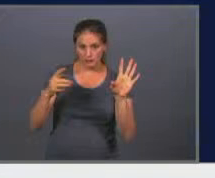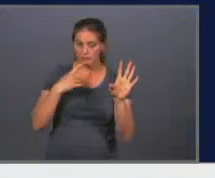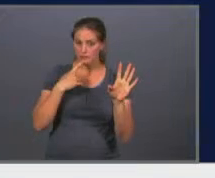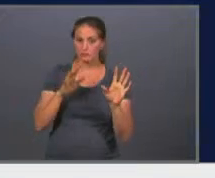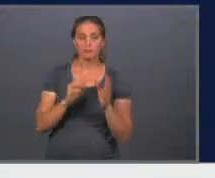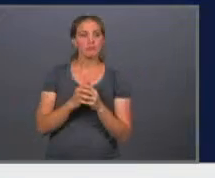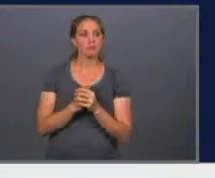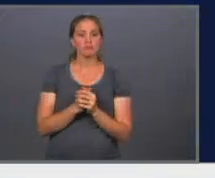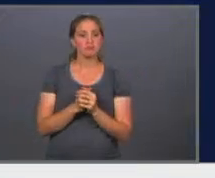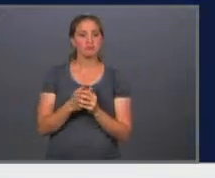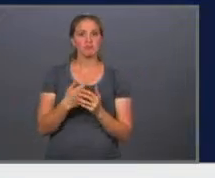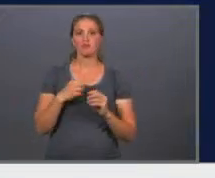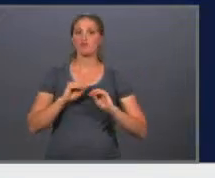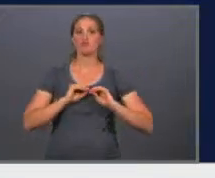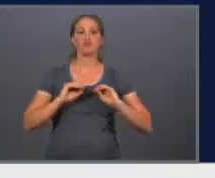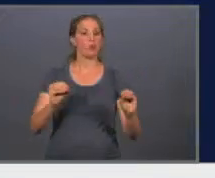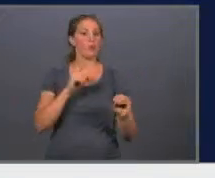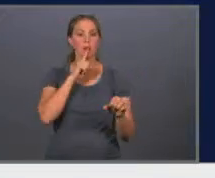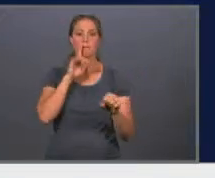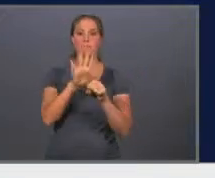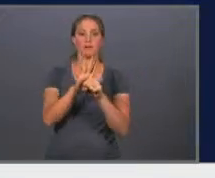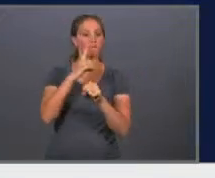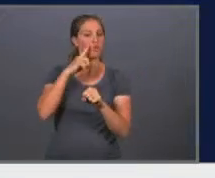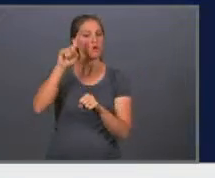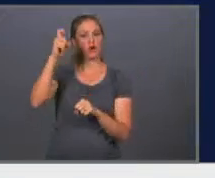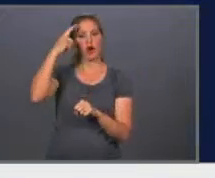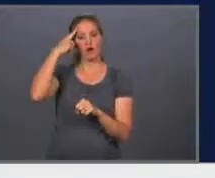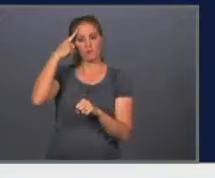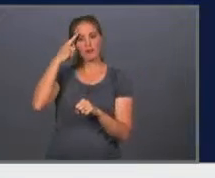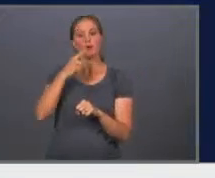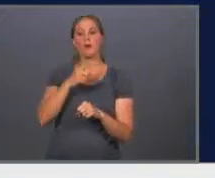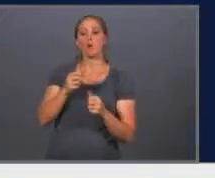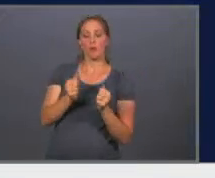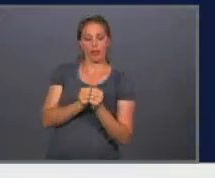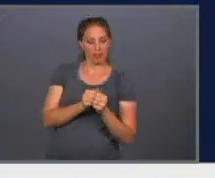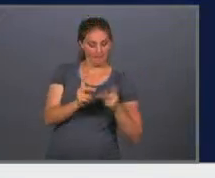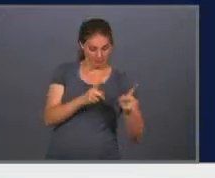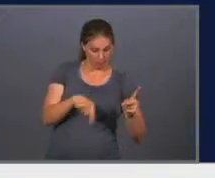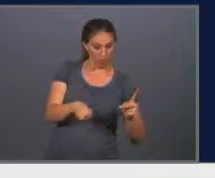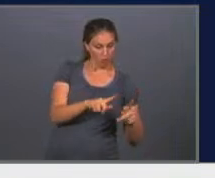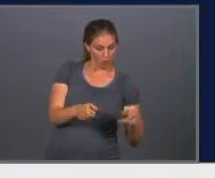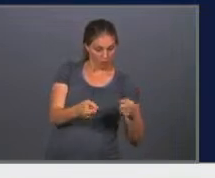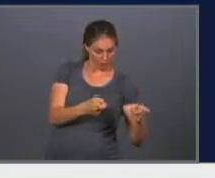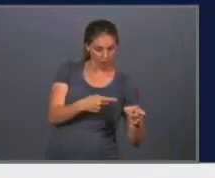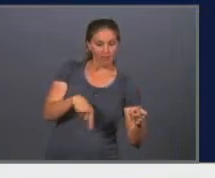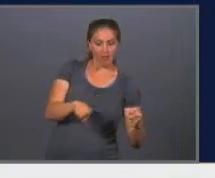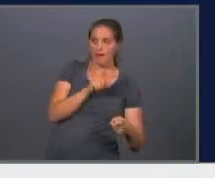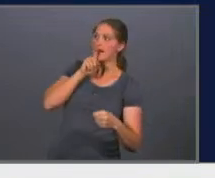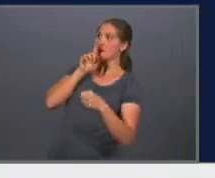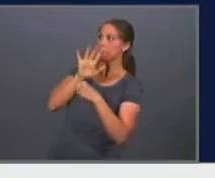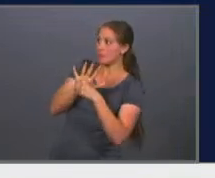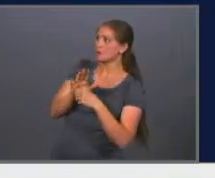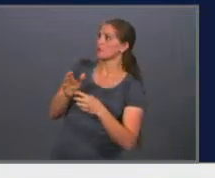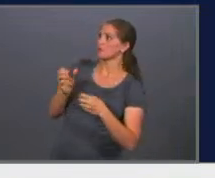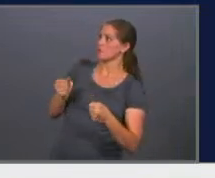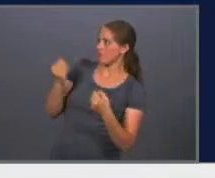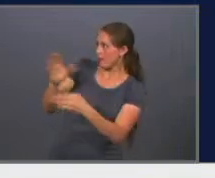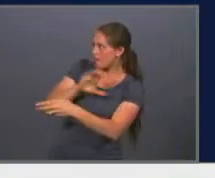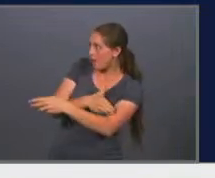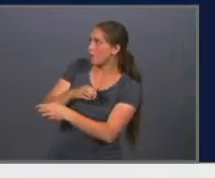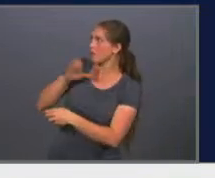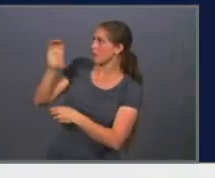no commitment to government by the consent of the governed, and his power is a result of gerrymandering and